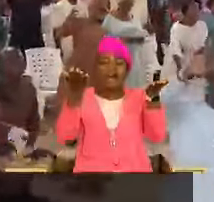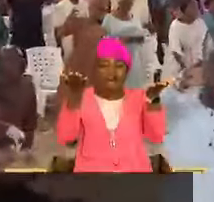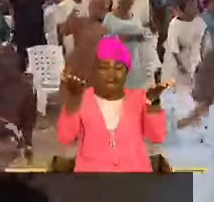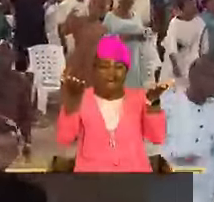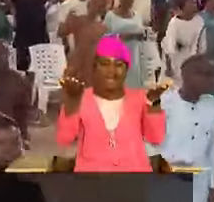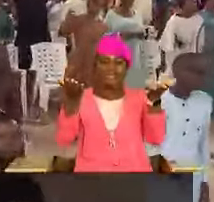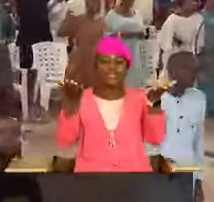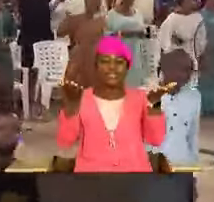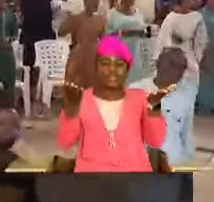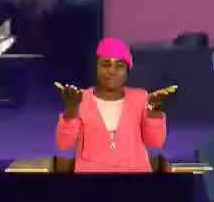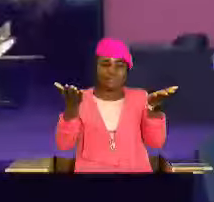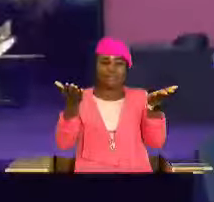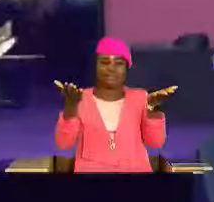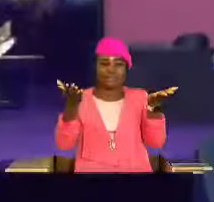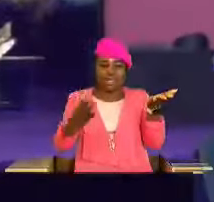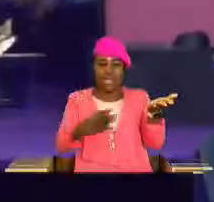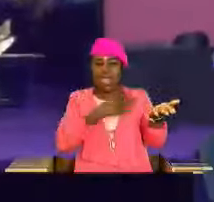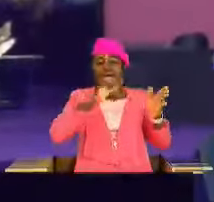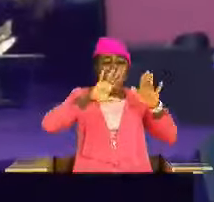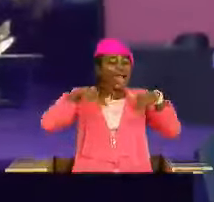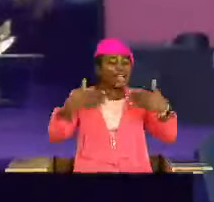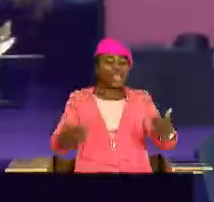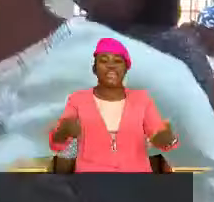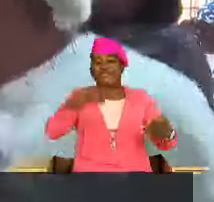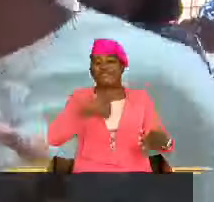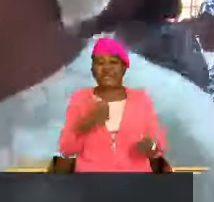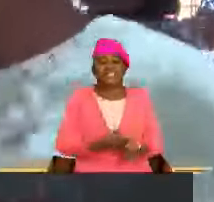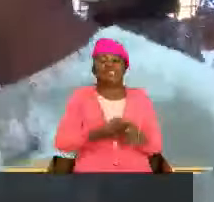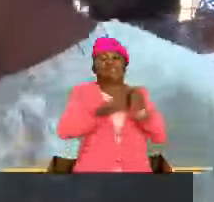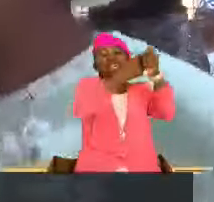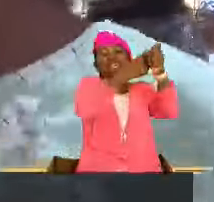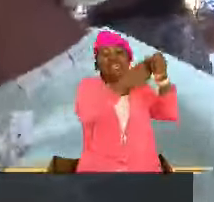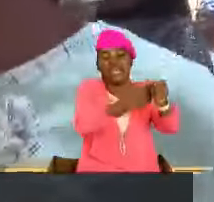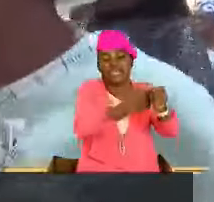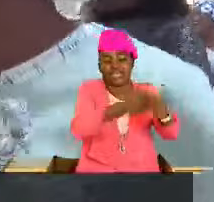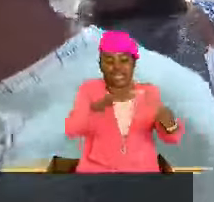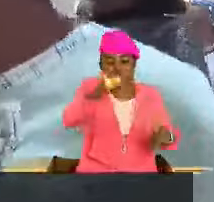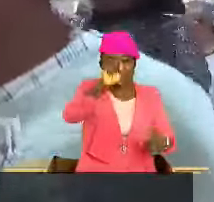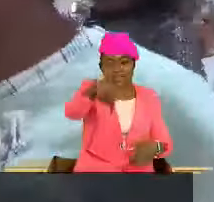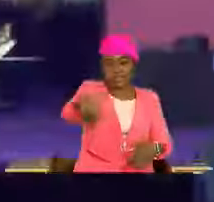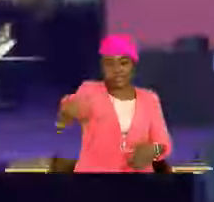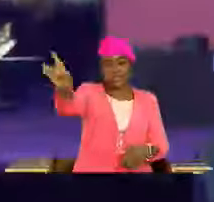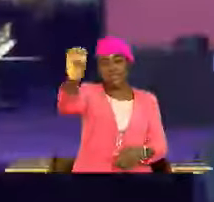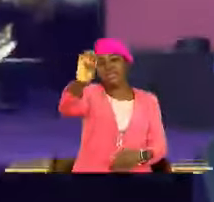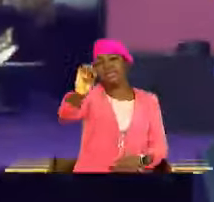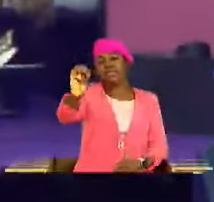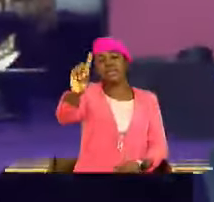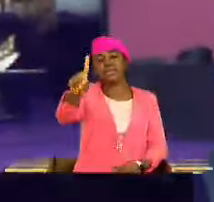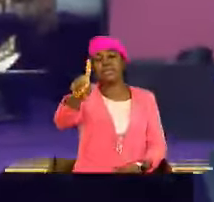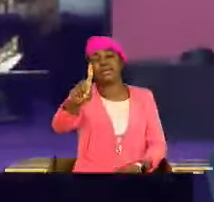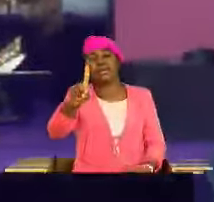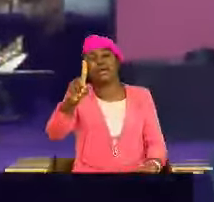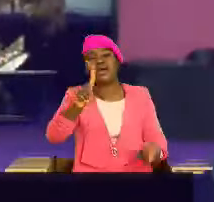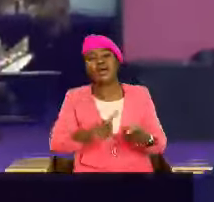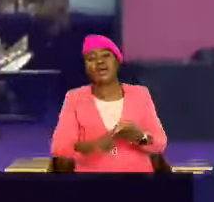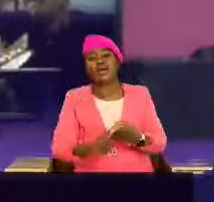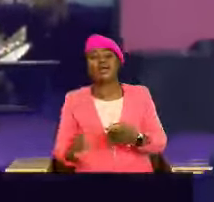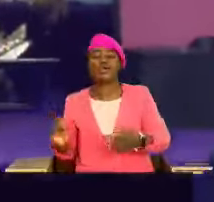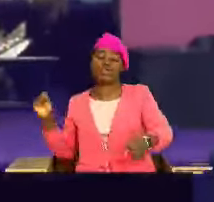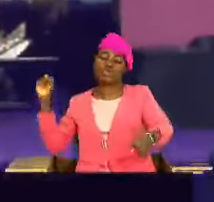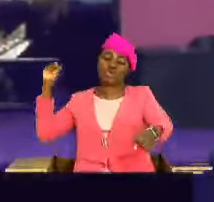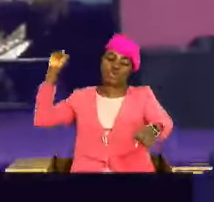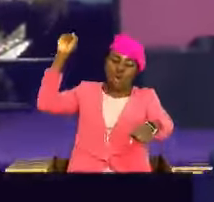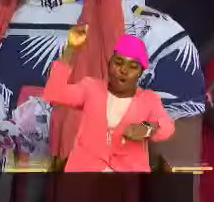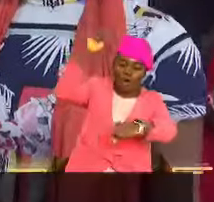arise and give me speed to overtake those who have